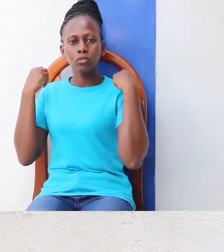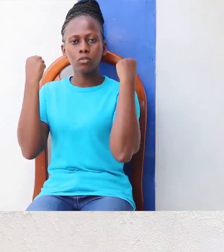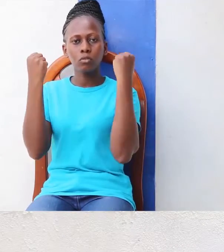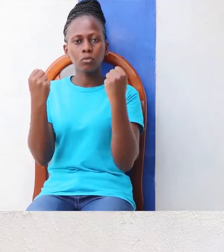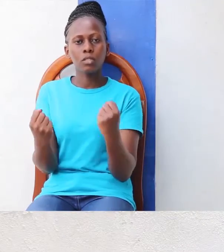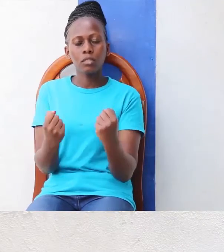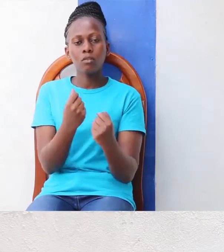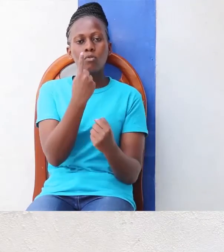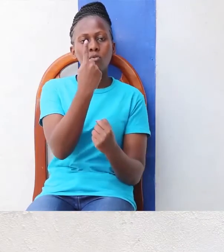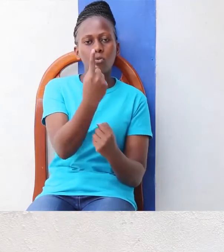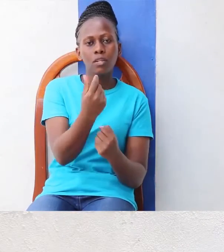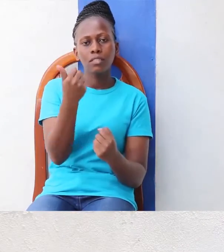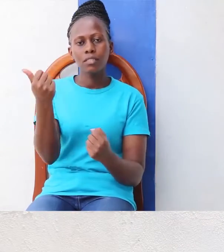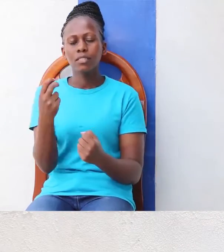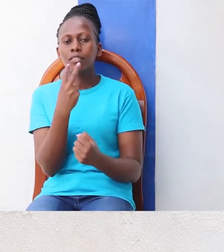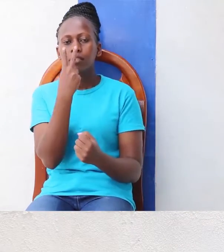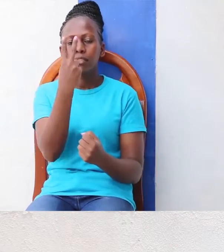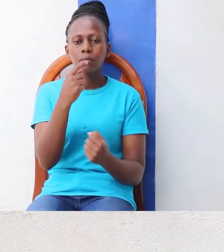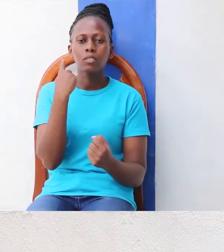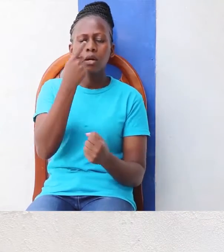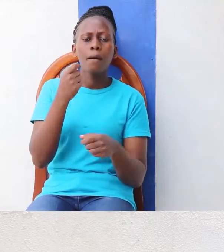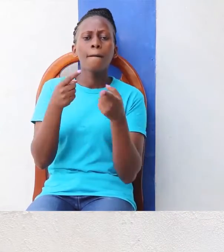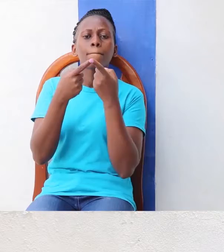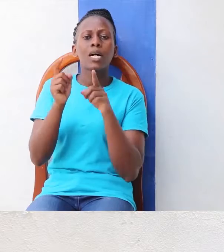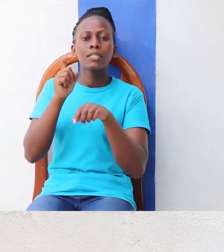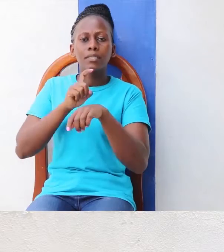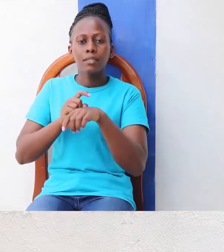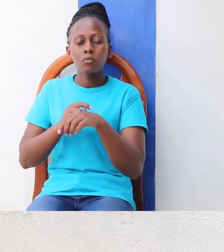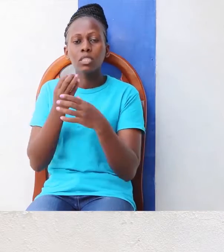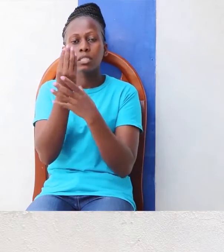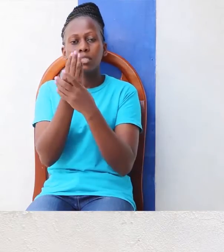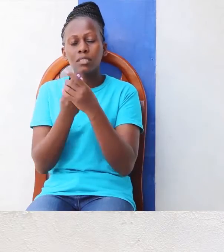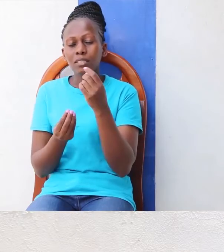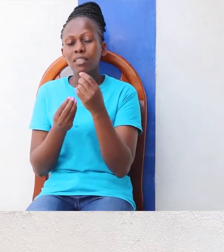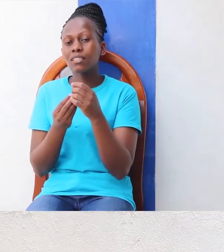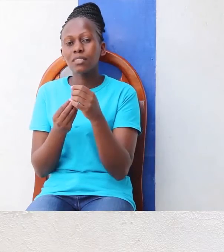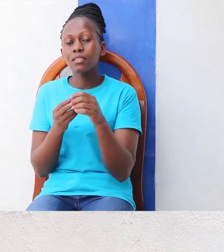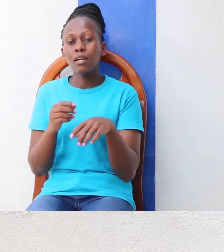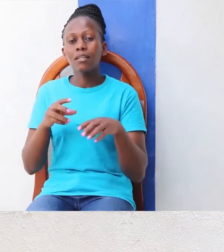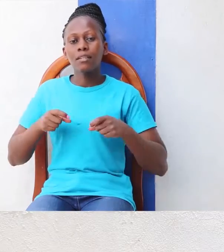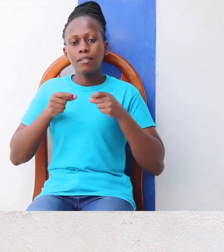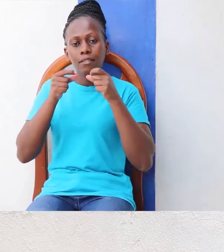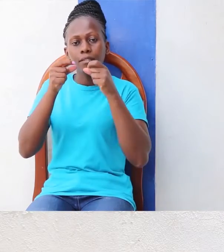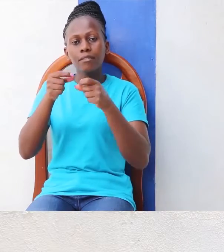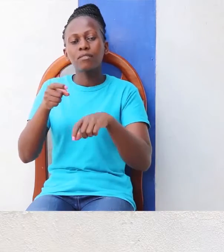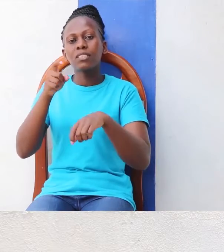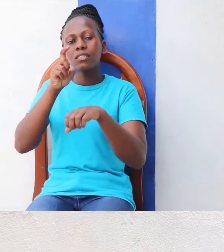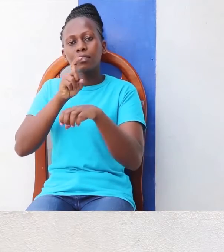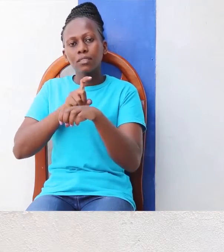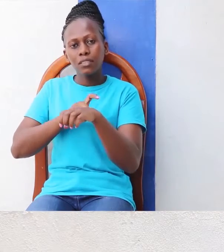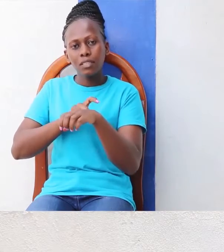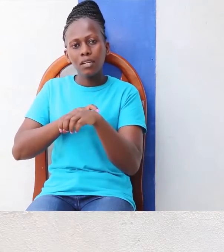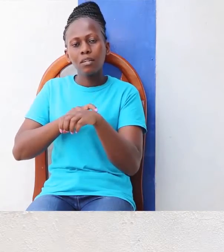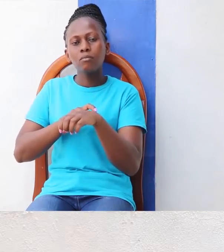strengthen one another. See the beauty. But the moment that we discourage the gifts, the moment that